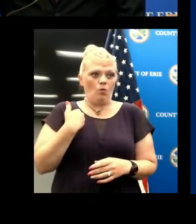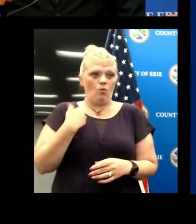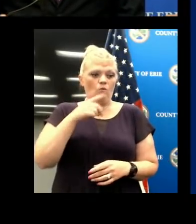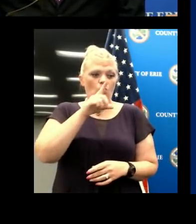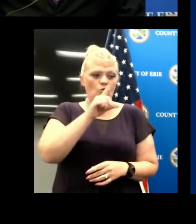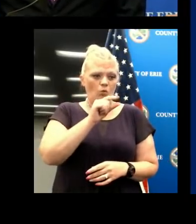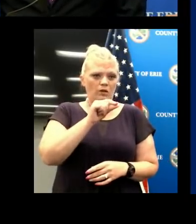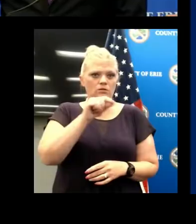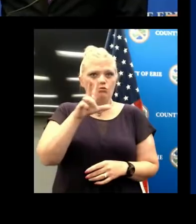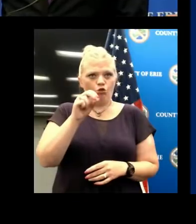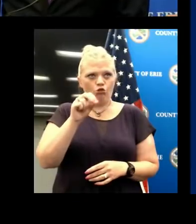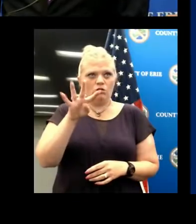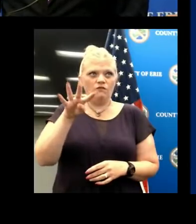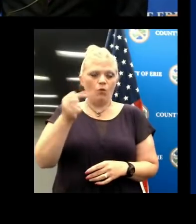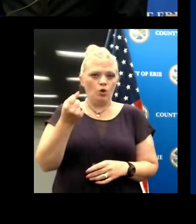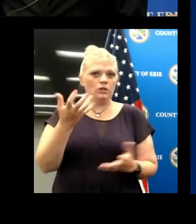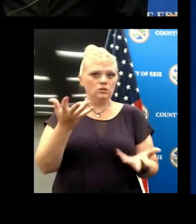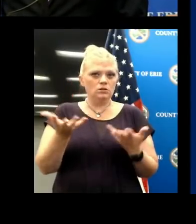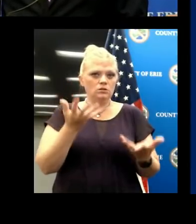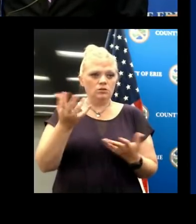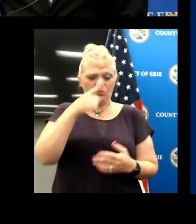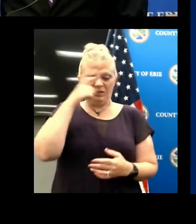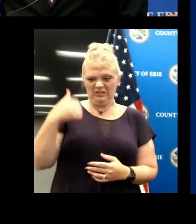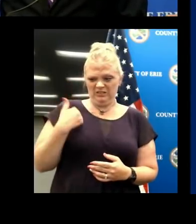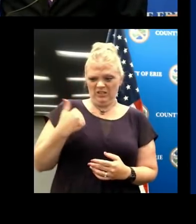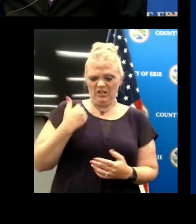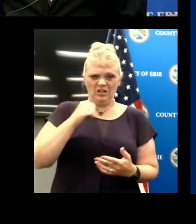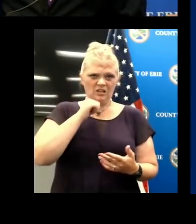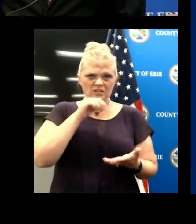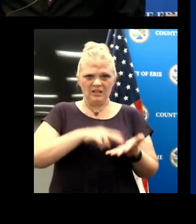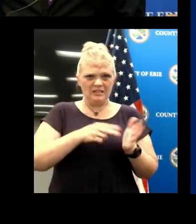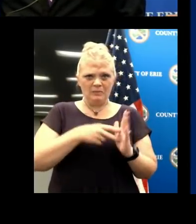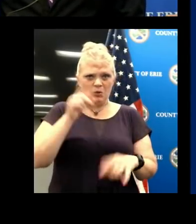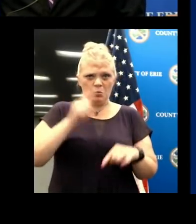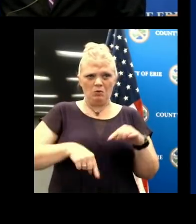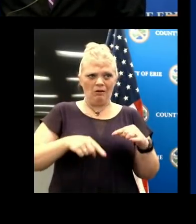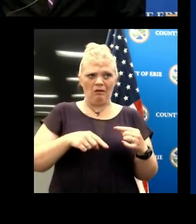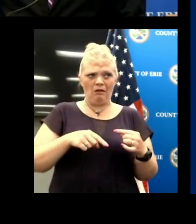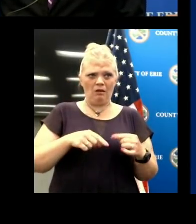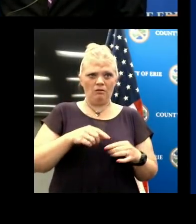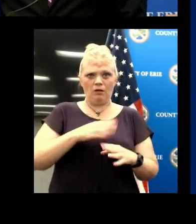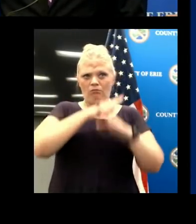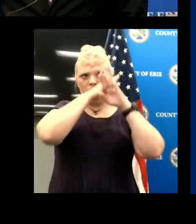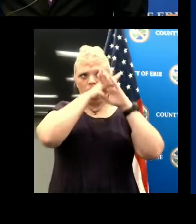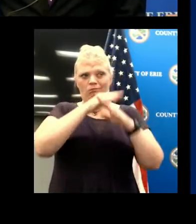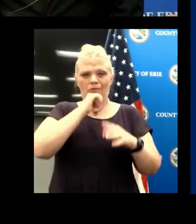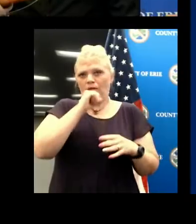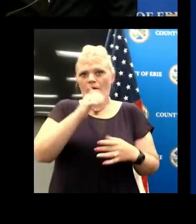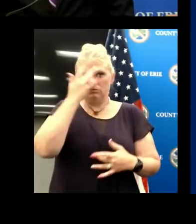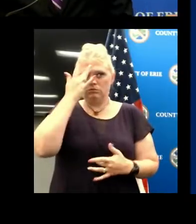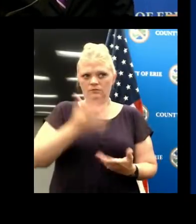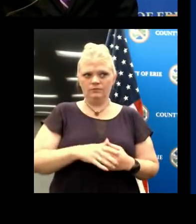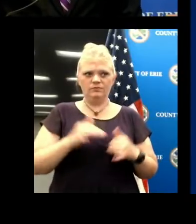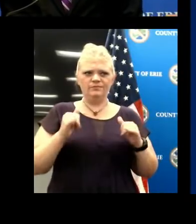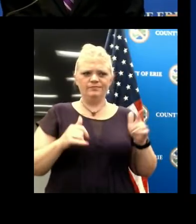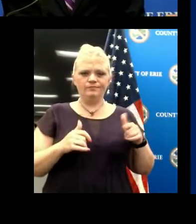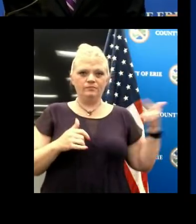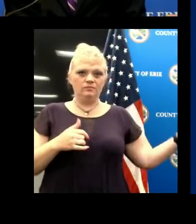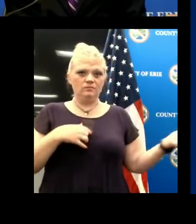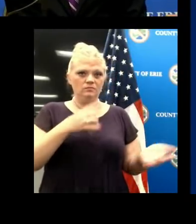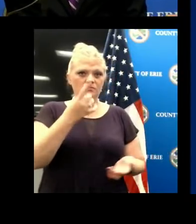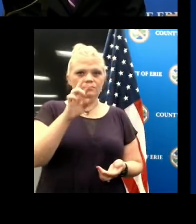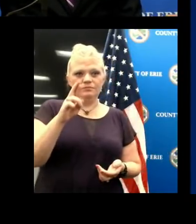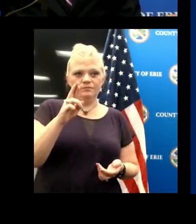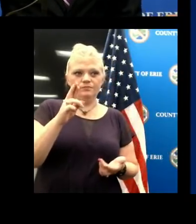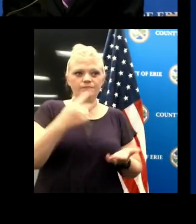20s, 30s, and early 40s. So just because you're younger doesn't mean you can't get sick from COVID-19. Why don't I turn it over to Dr. Burstein to go through